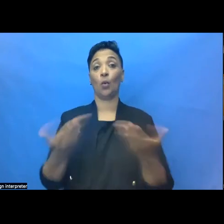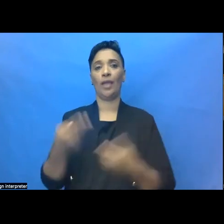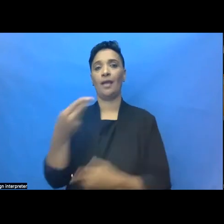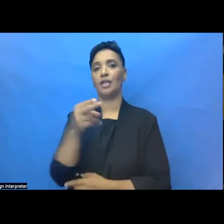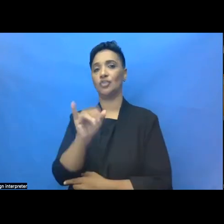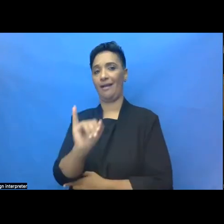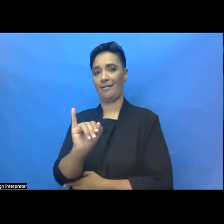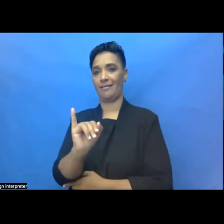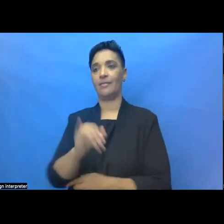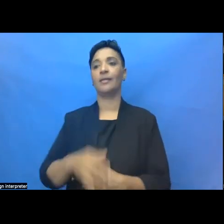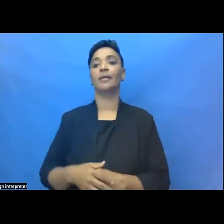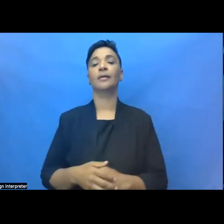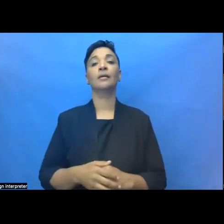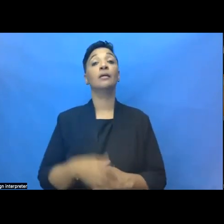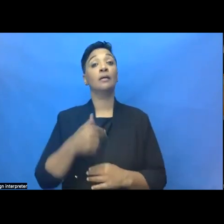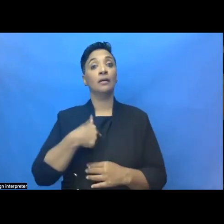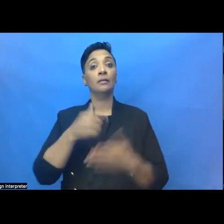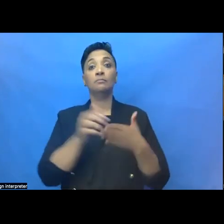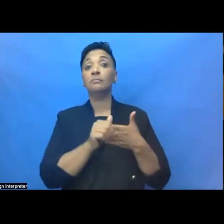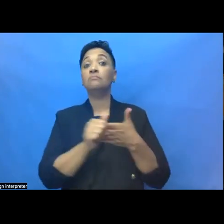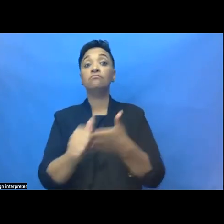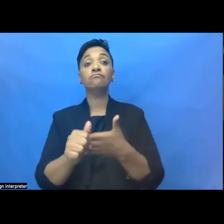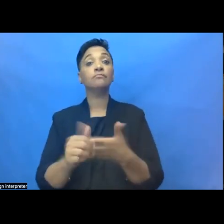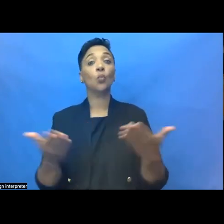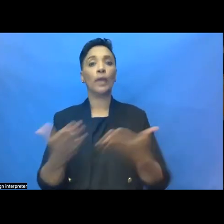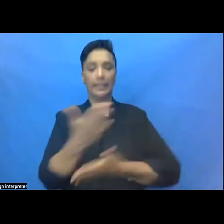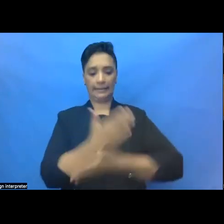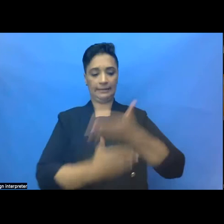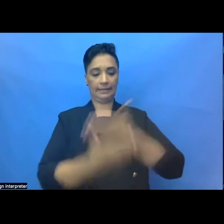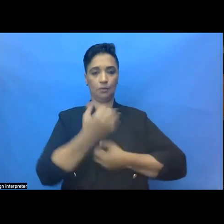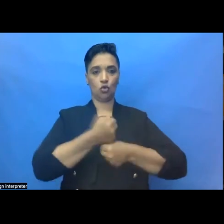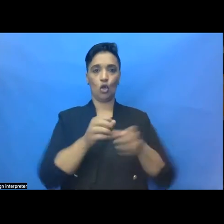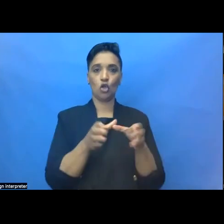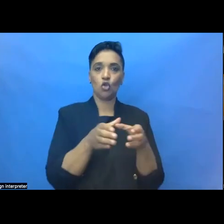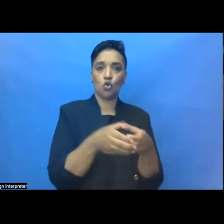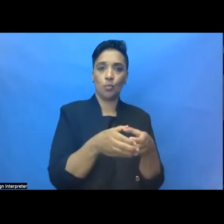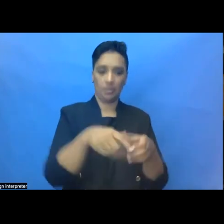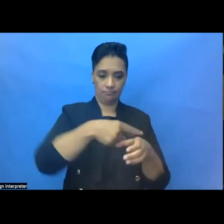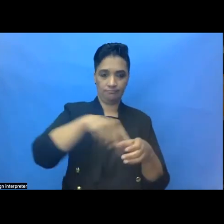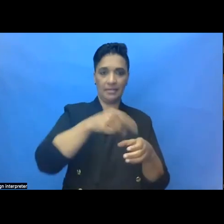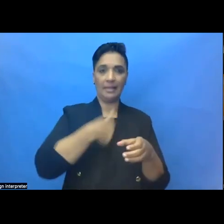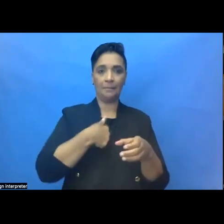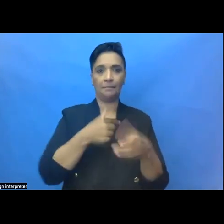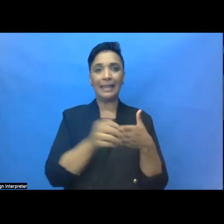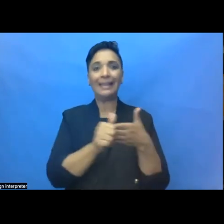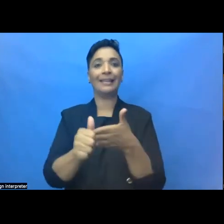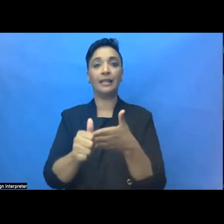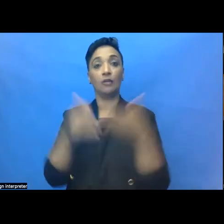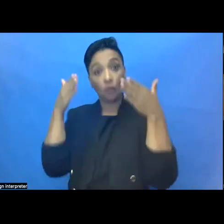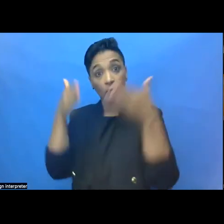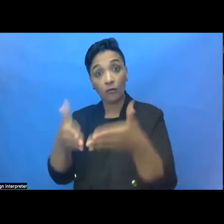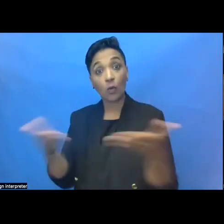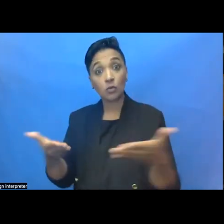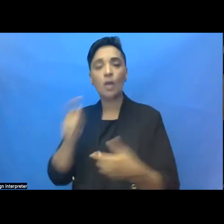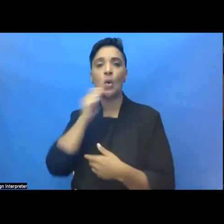been working to lead the Age and Disability Working Group under the Protection Cluster in Ukraine since the beginning